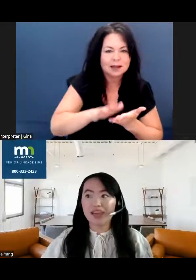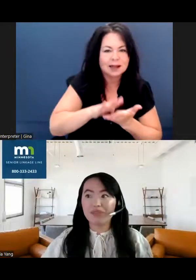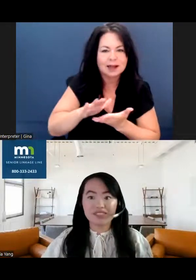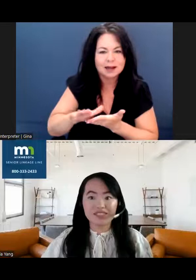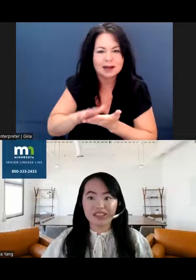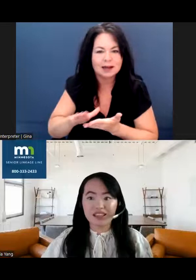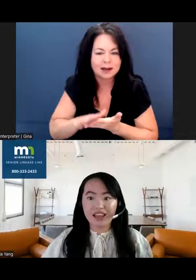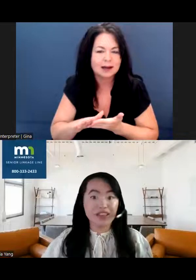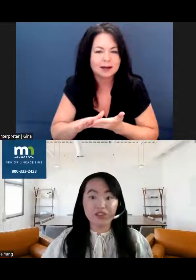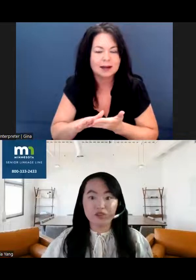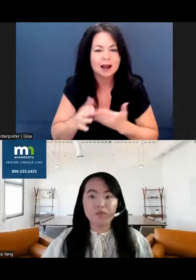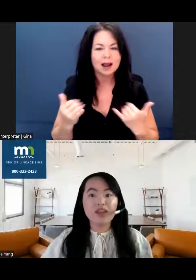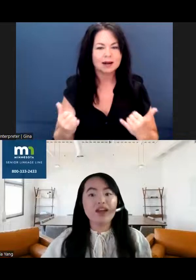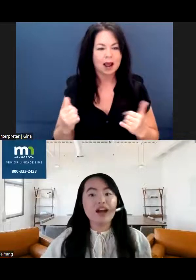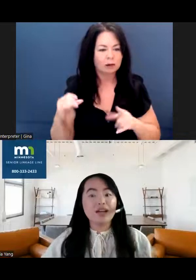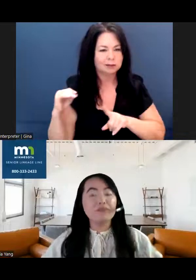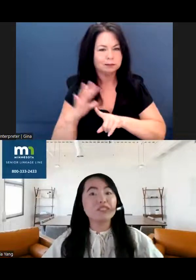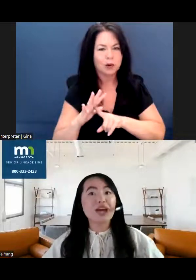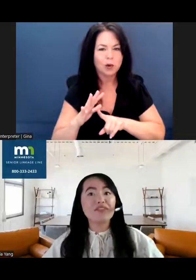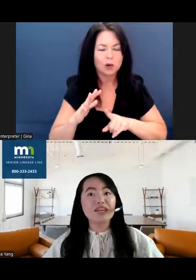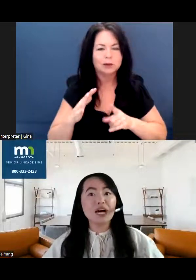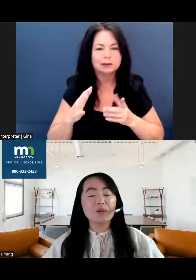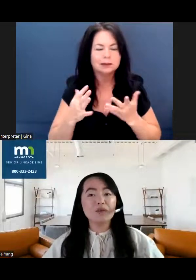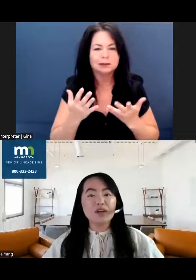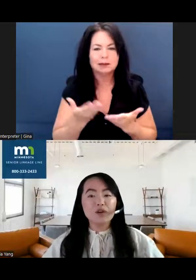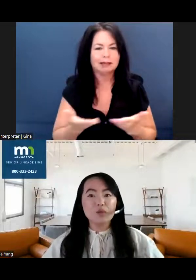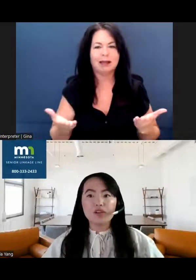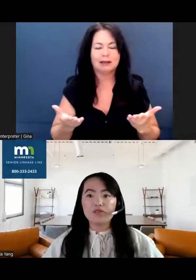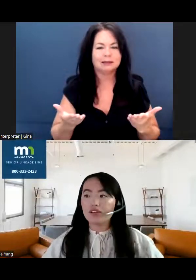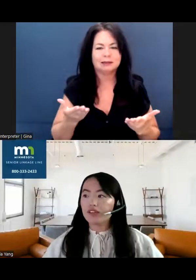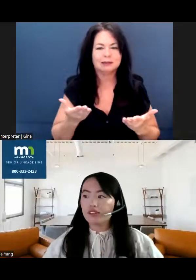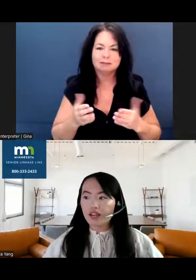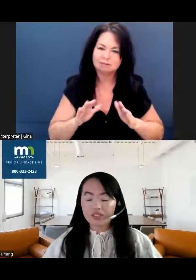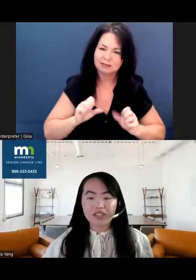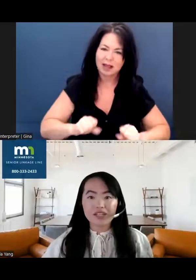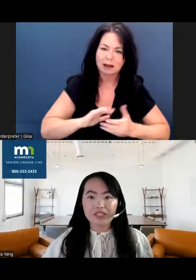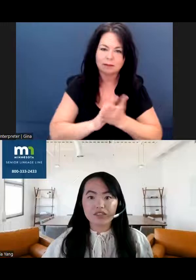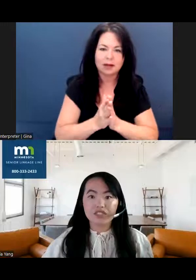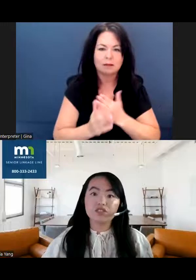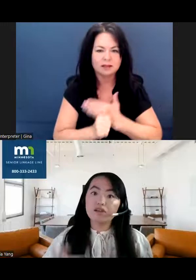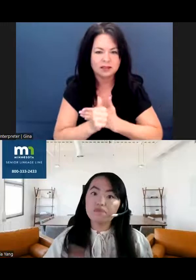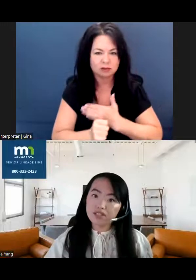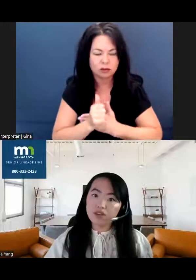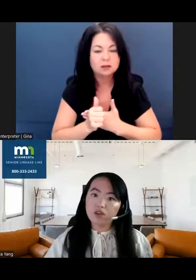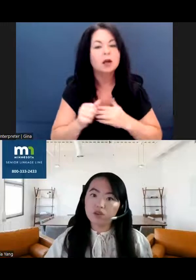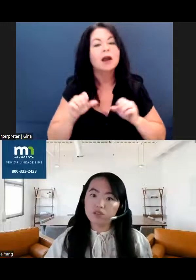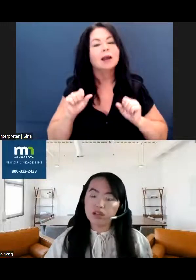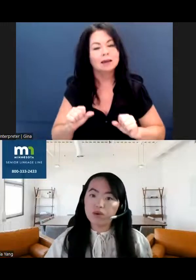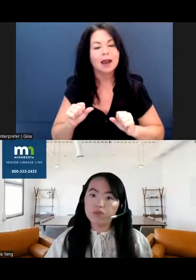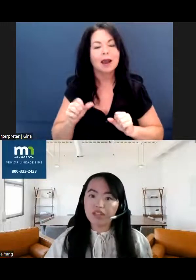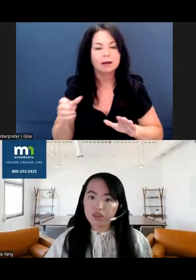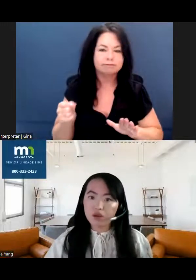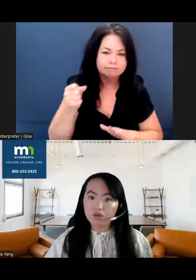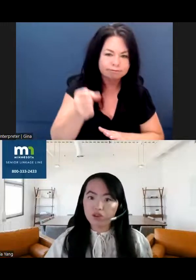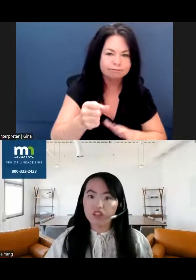to high places in their home. And so having help with house cleaning services to come into the home to